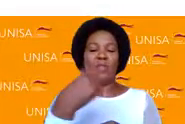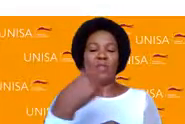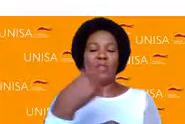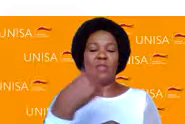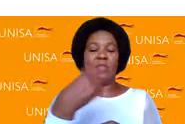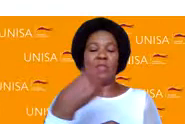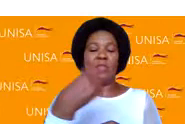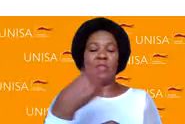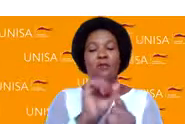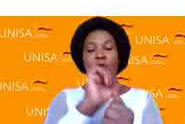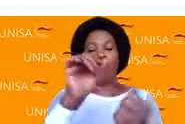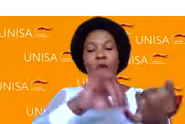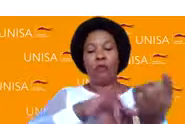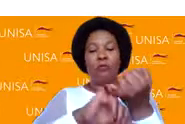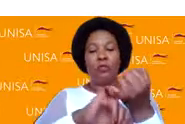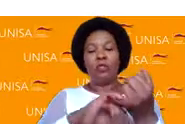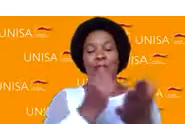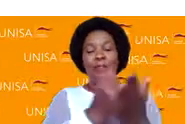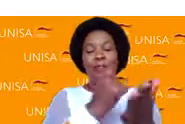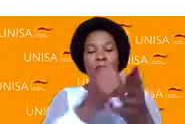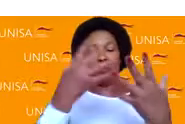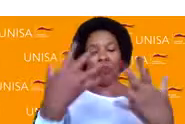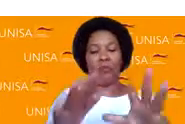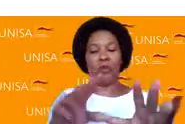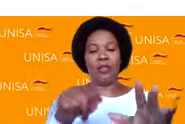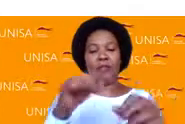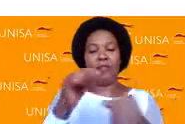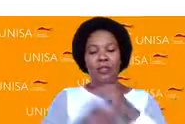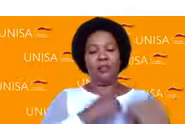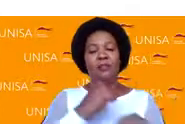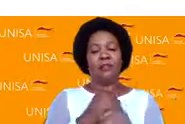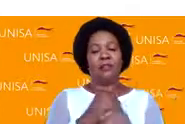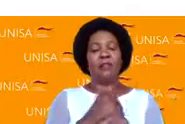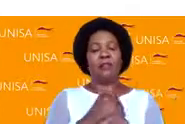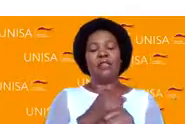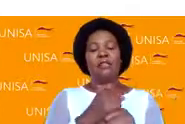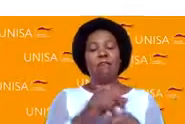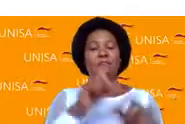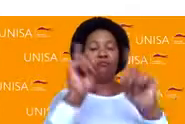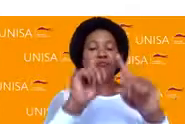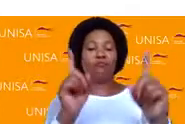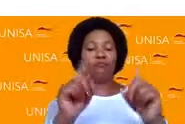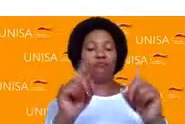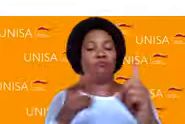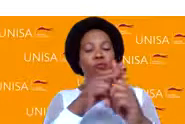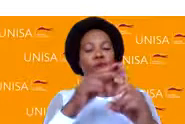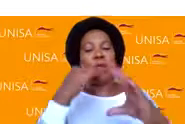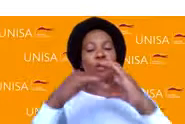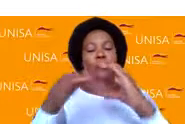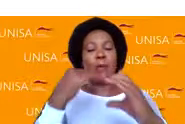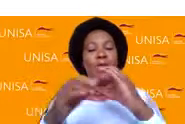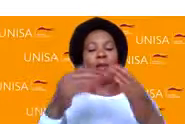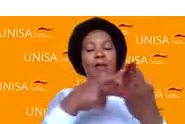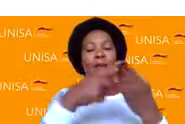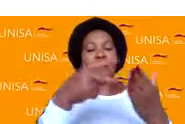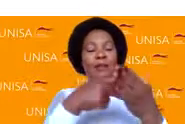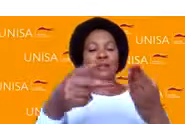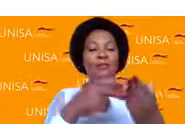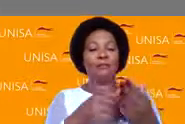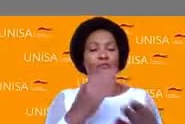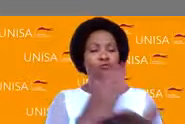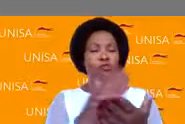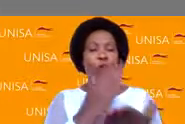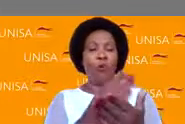your courses that you're currently enrolled in. But specifically, just have a look at your email address to make sure that your email address